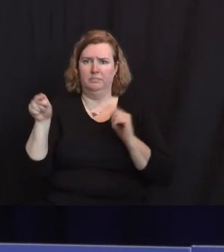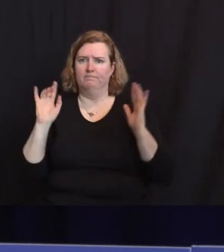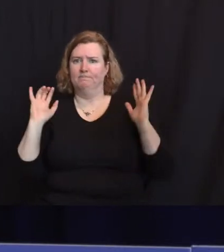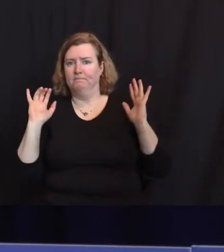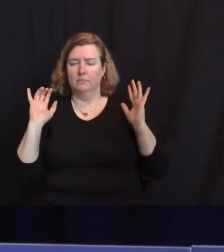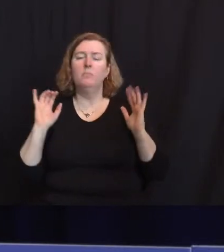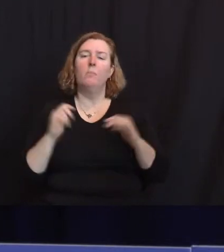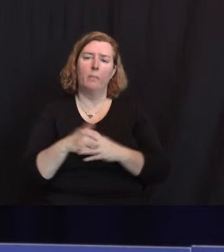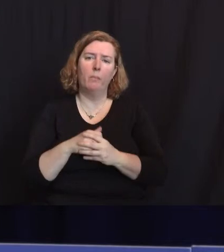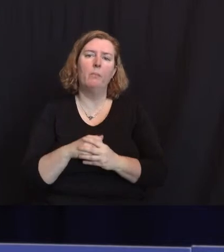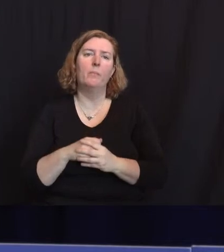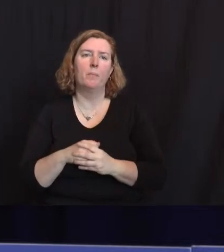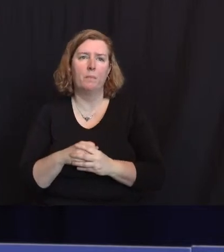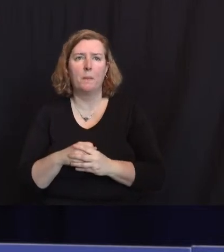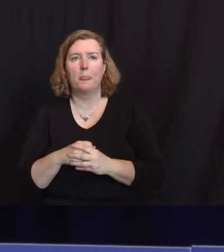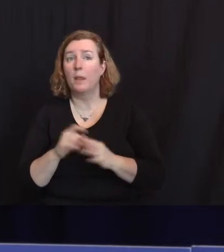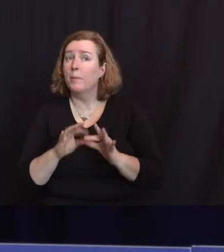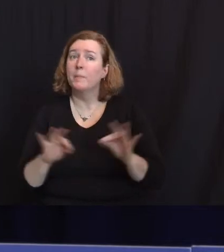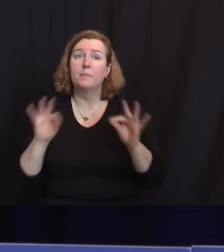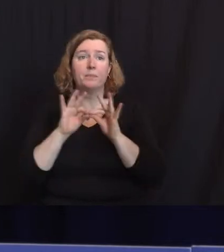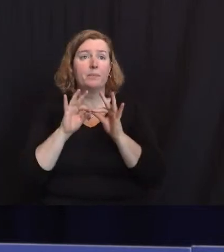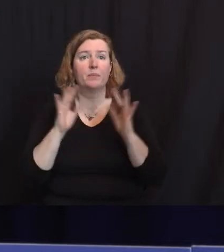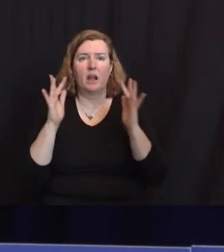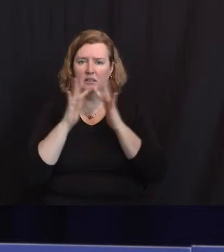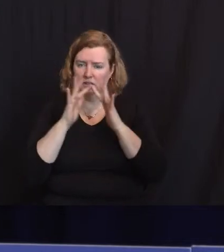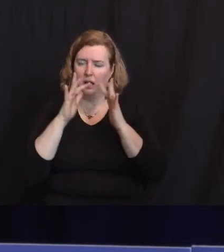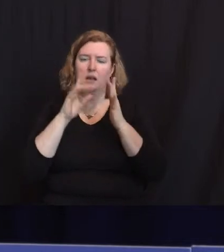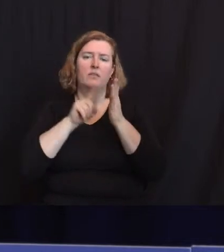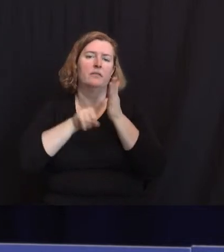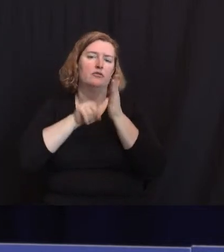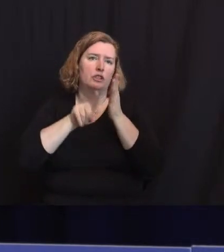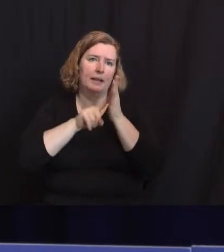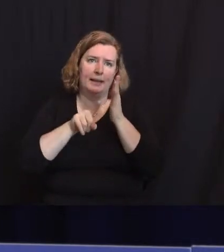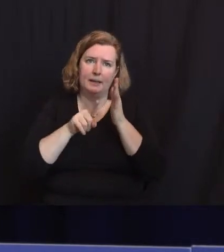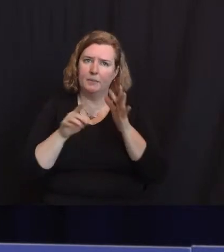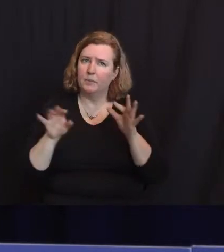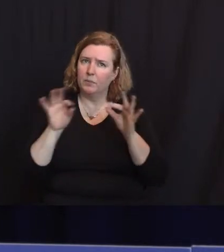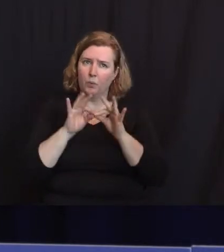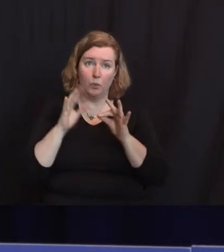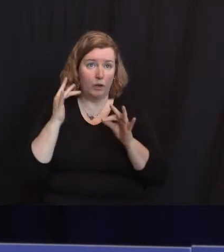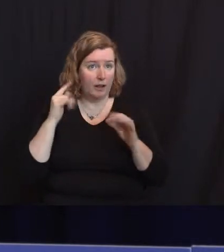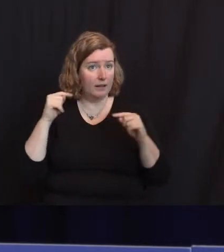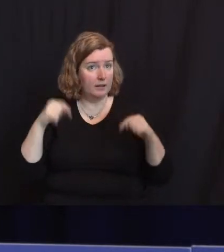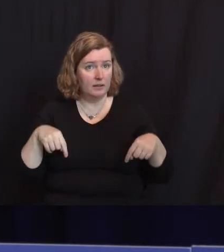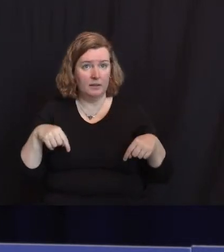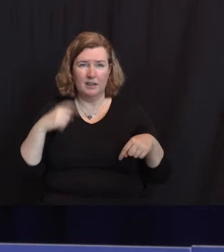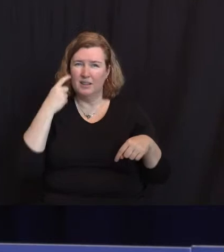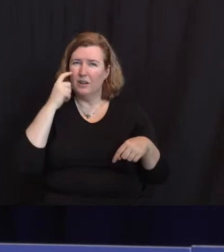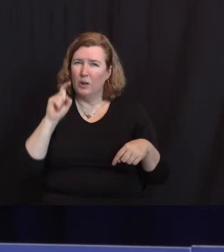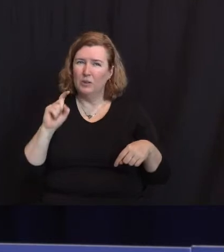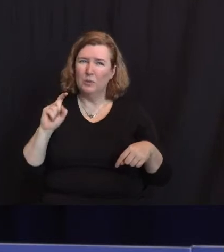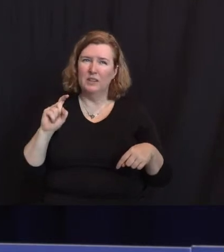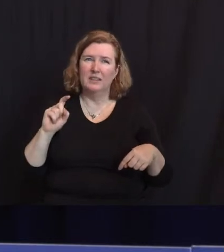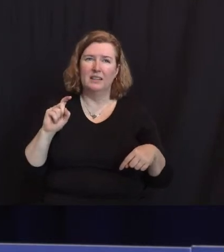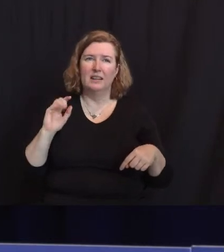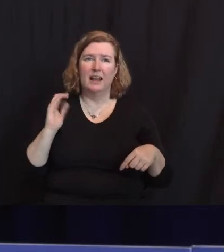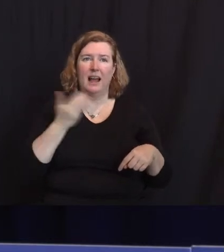critically important, especially as this week's COVID-19 Activity Level Index, the CALI